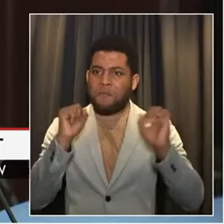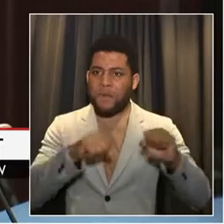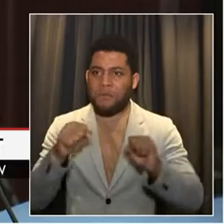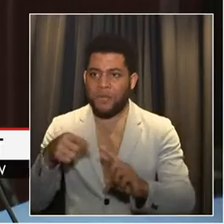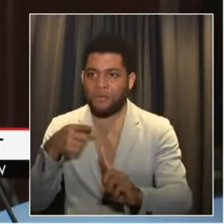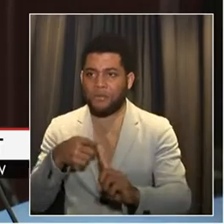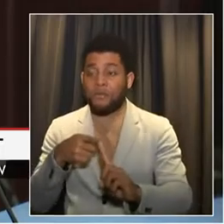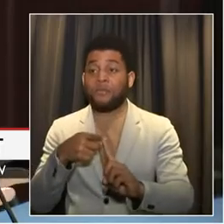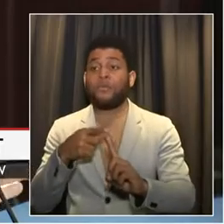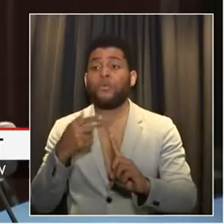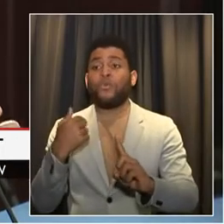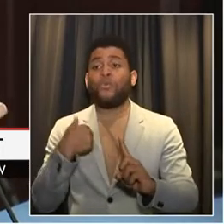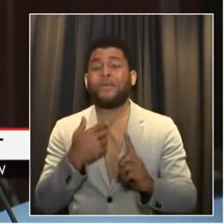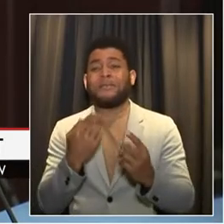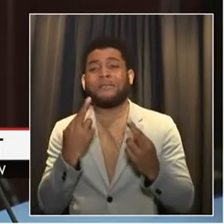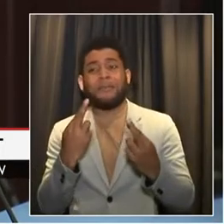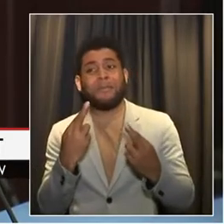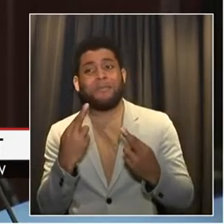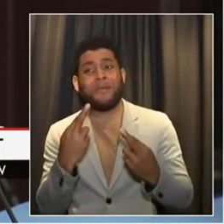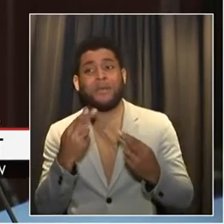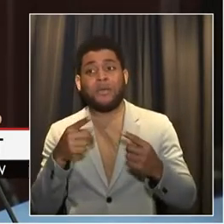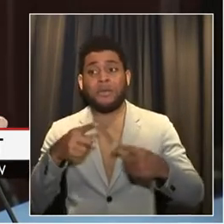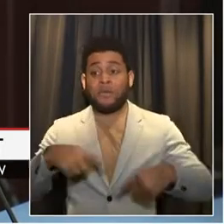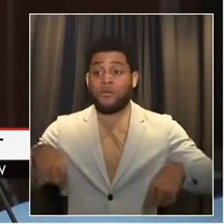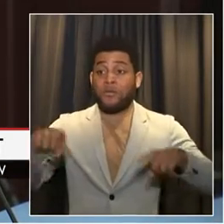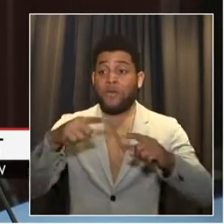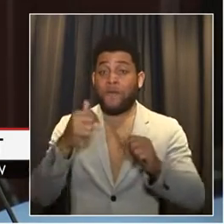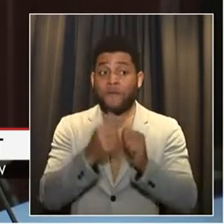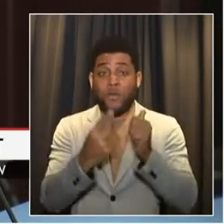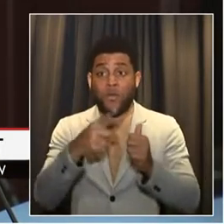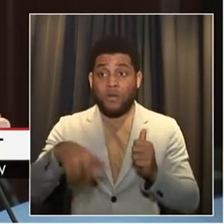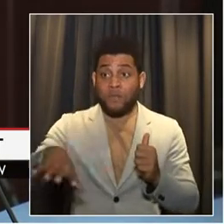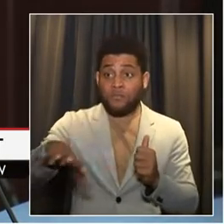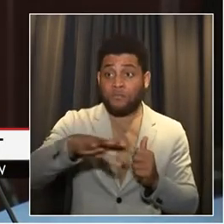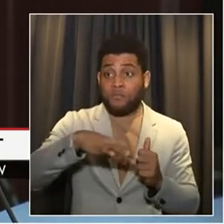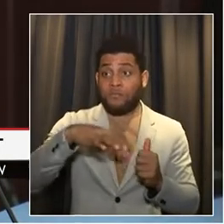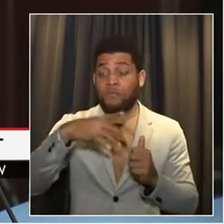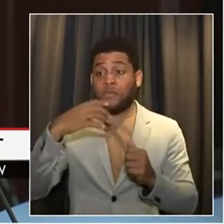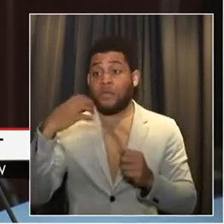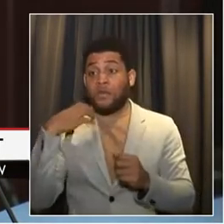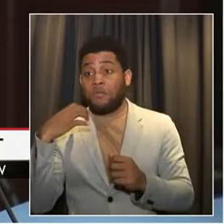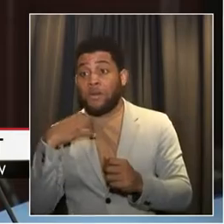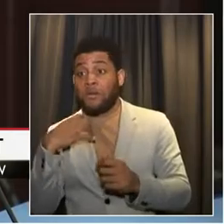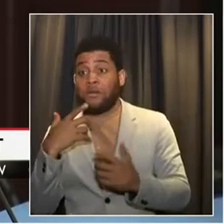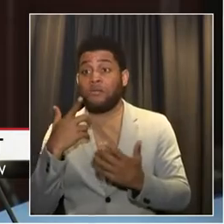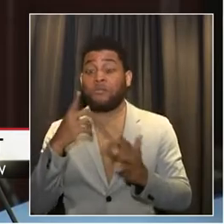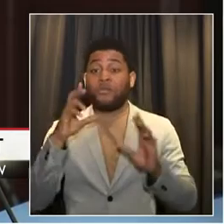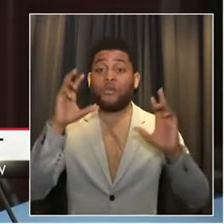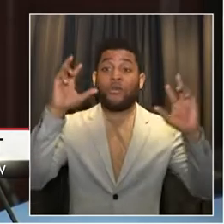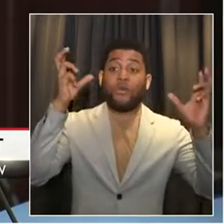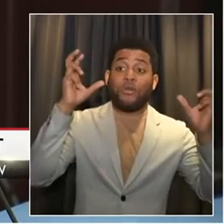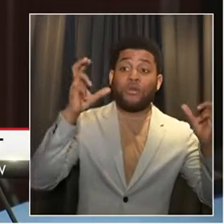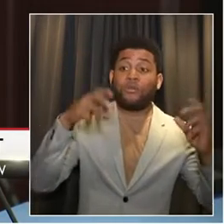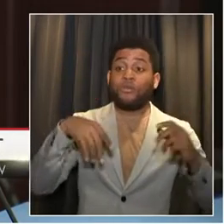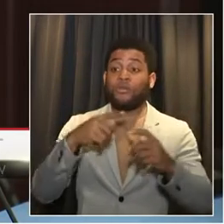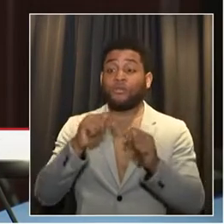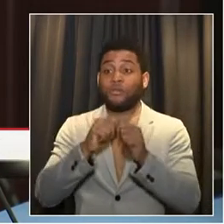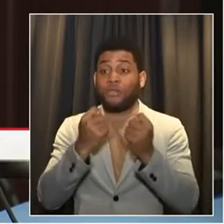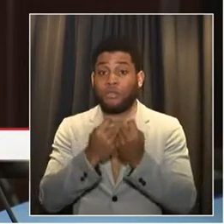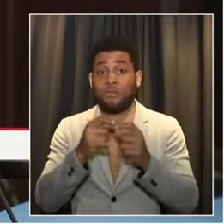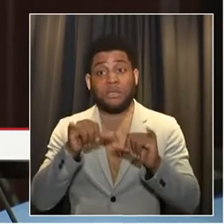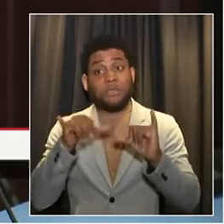and the Wizards stay, and but they might not. And actually, even if they do not, I can